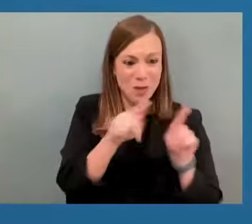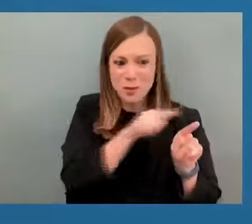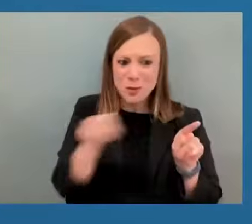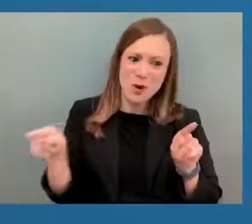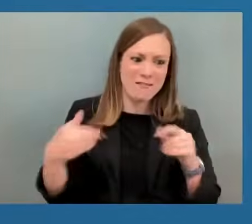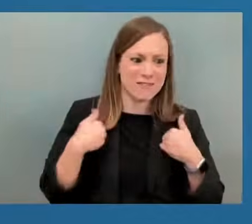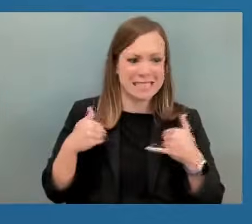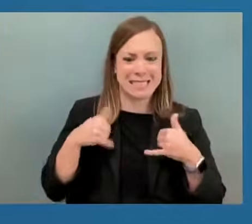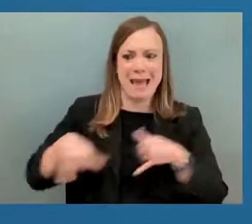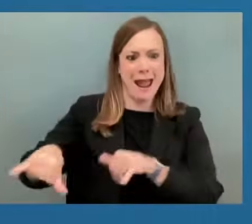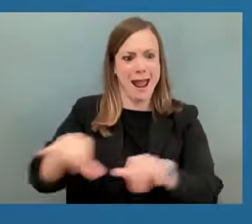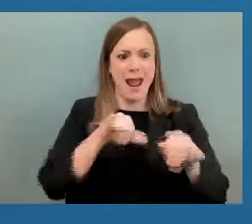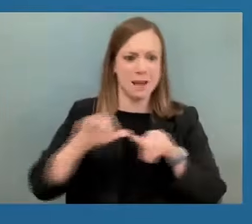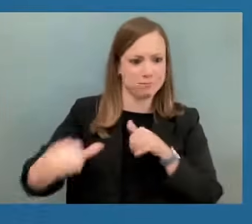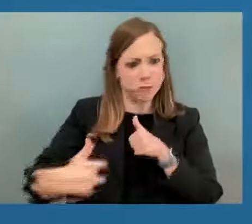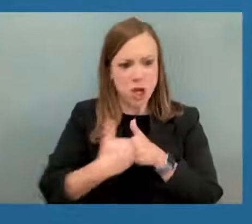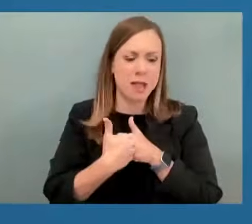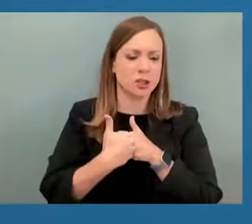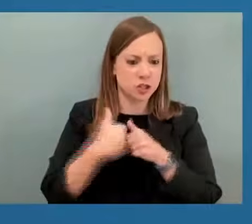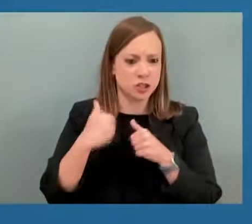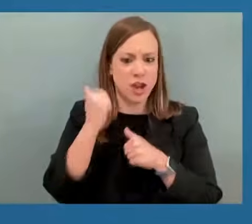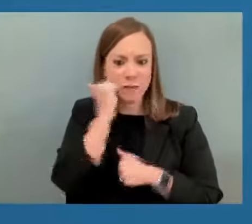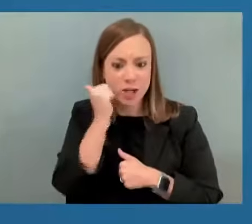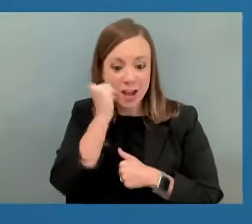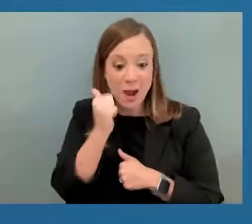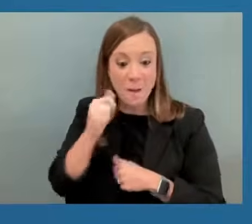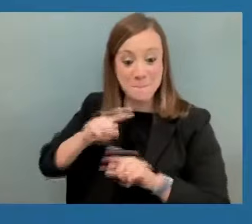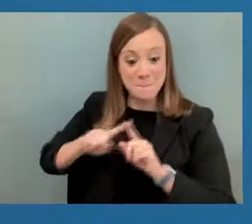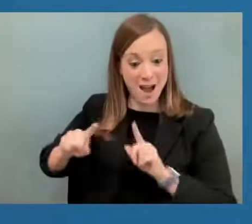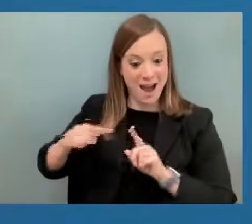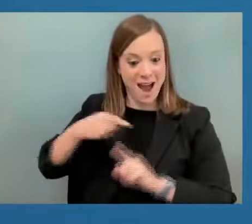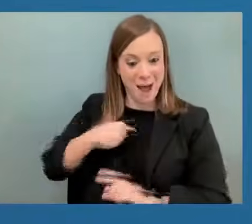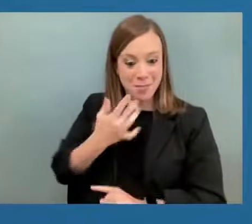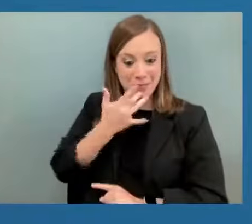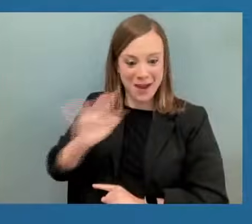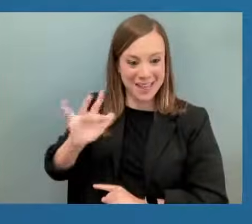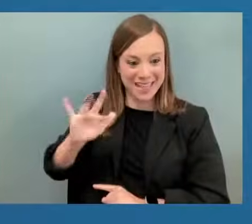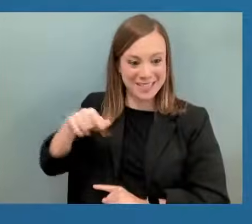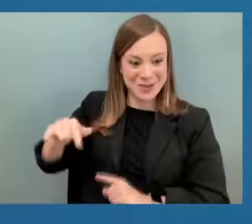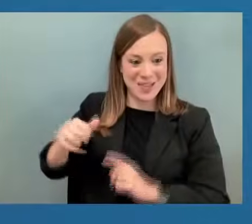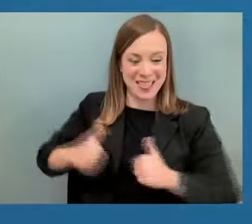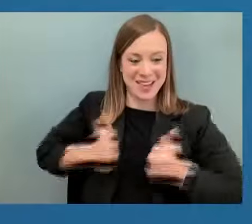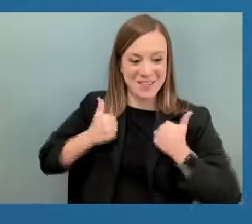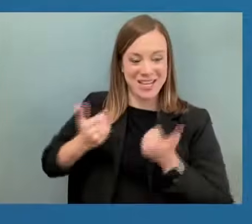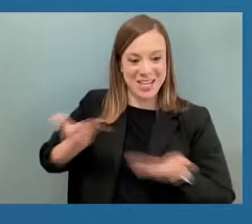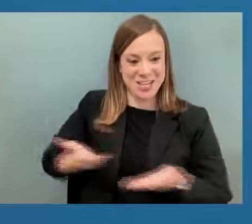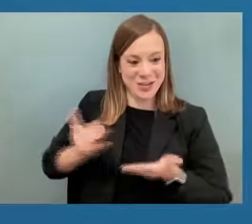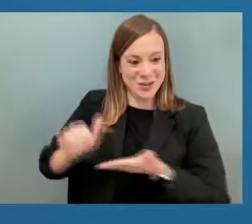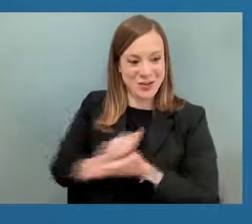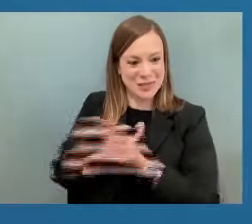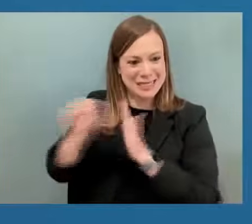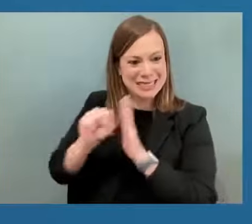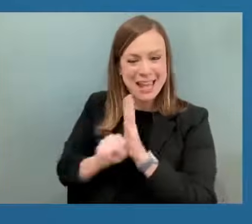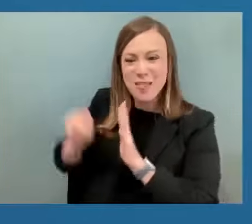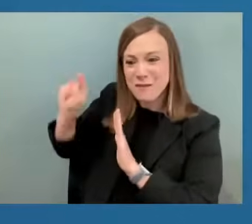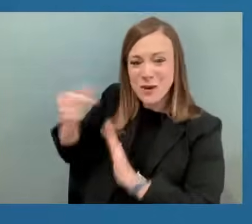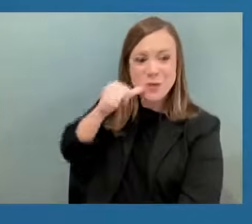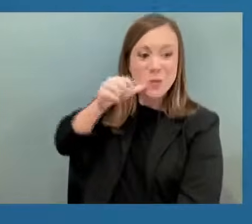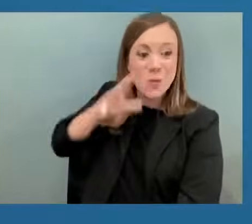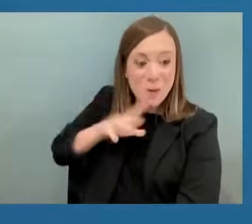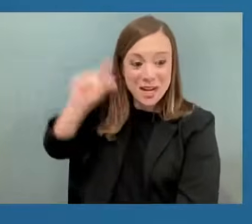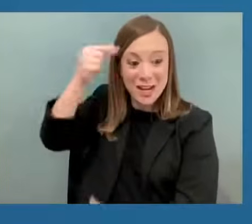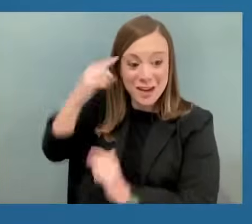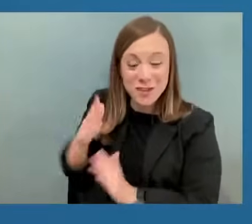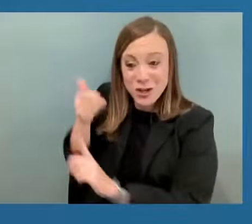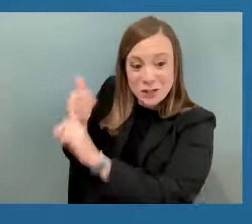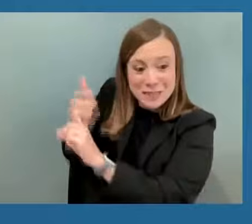York mom, I feel fortunate to live in a state where we have a governor, the first mom, governor who gets it and knows how important it is for our physical and mental health